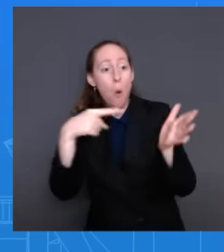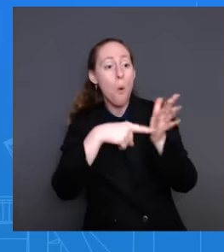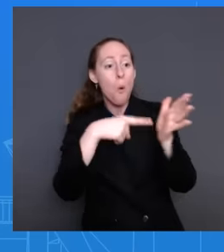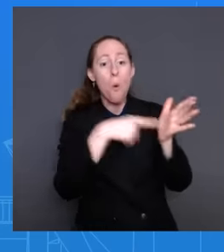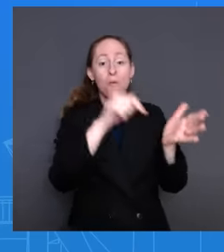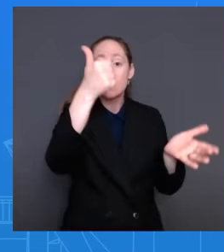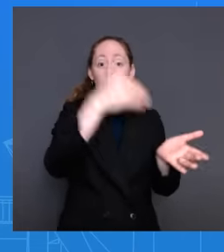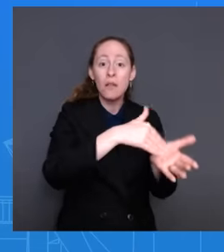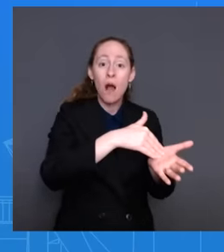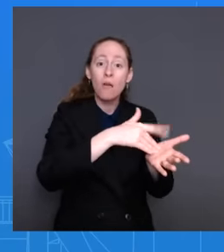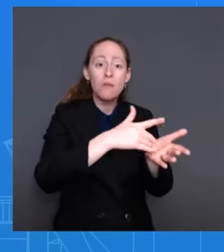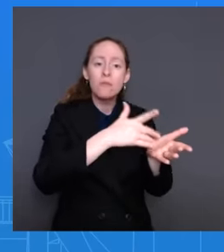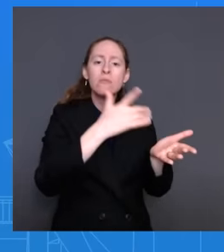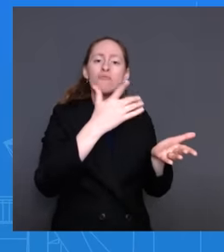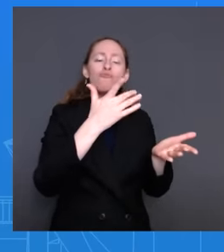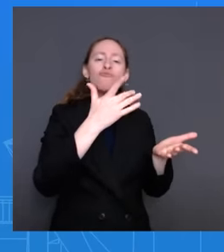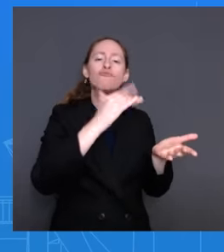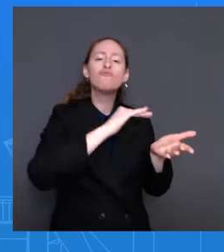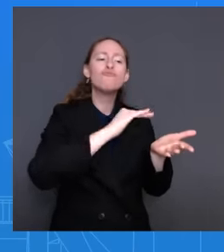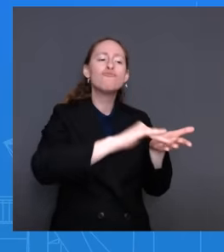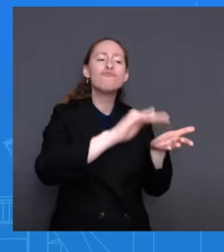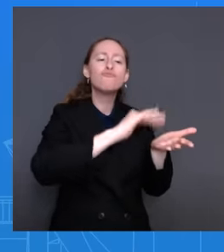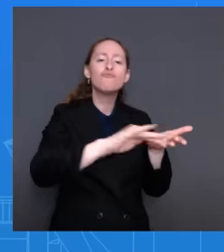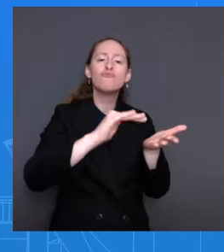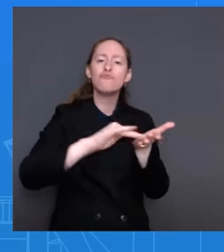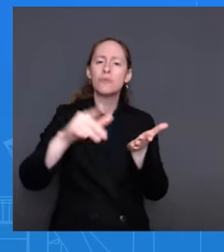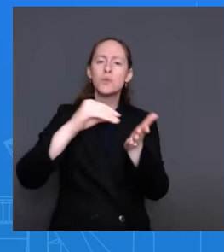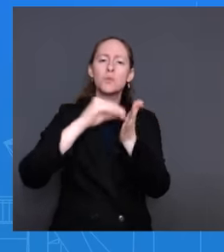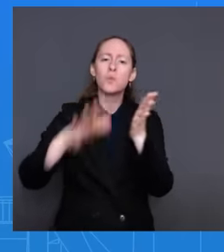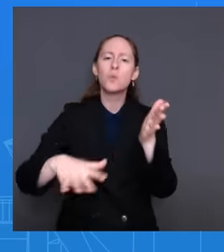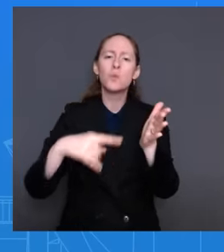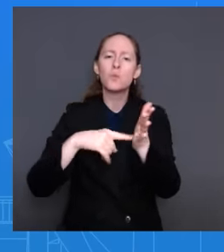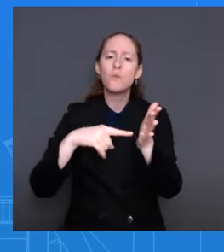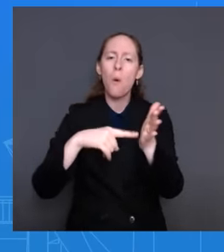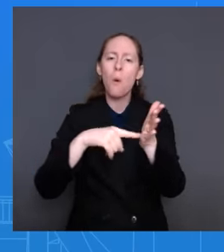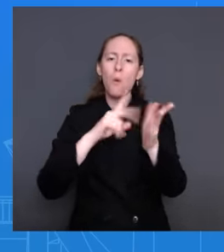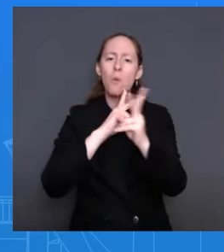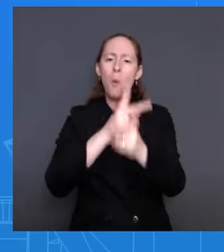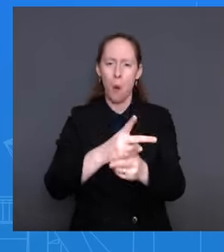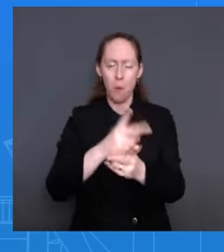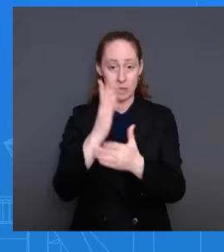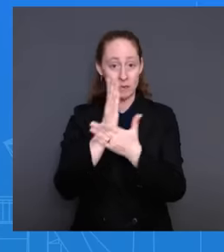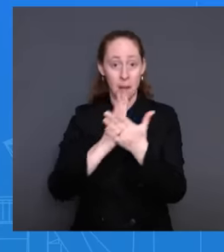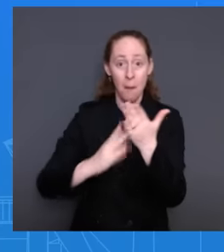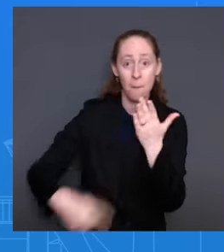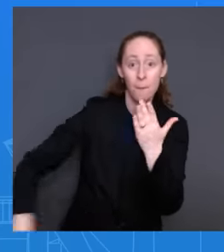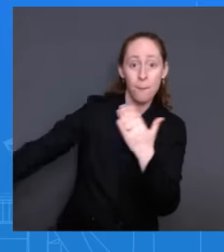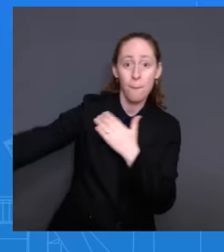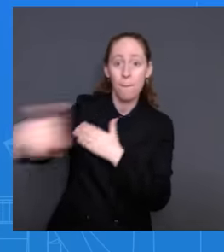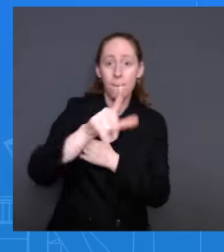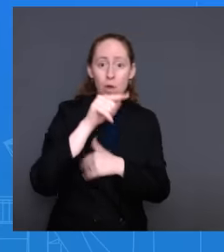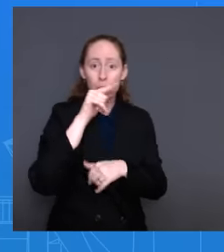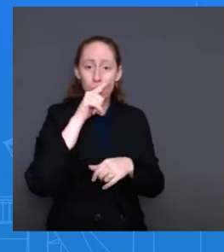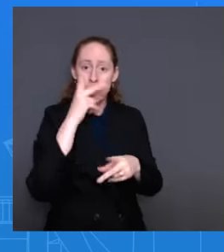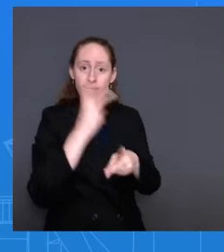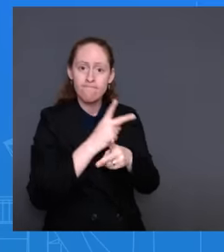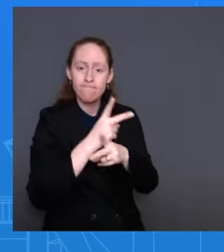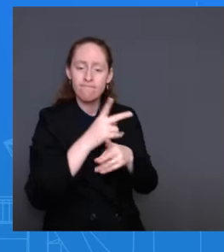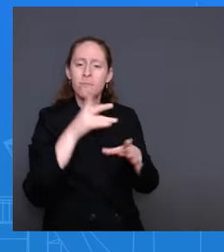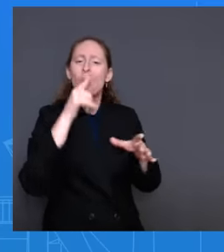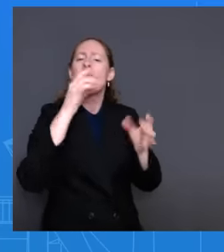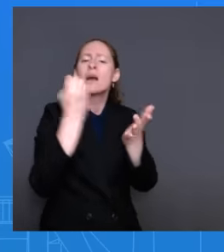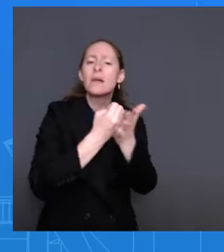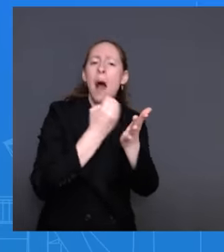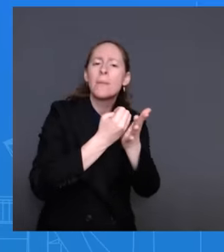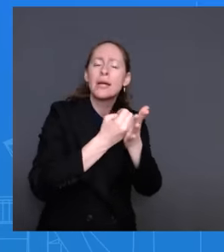Some analysis says that this would cost taxpayers as much as $250 billion, and of course that money's not going to be dumped into the economy all at once, but I'm